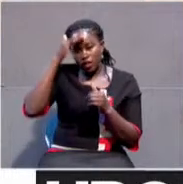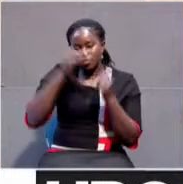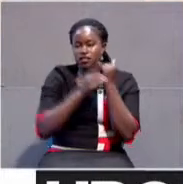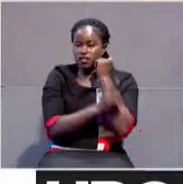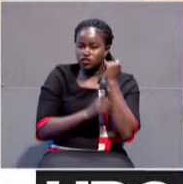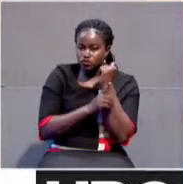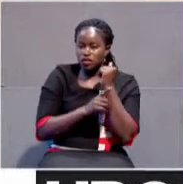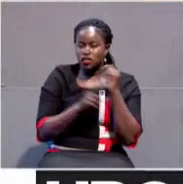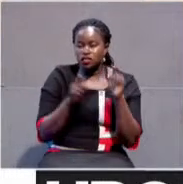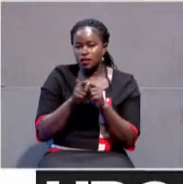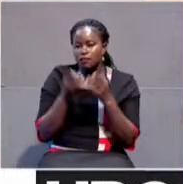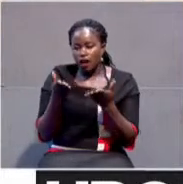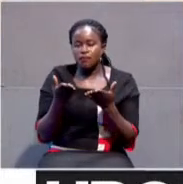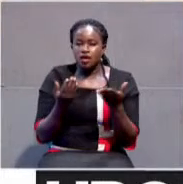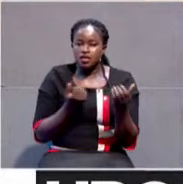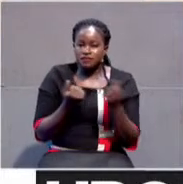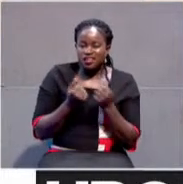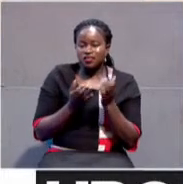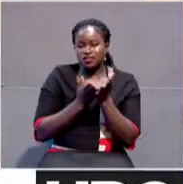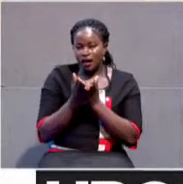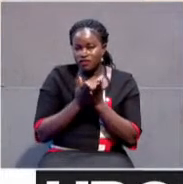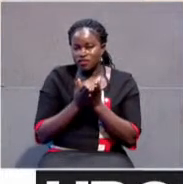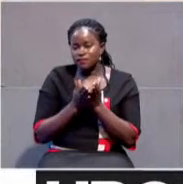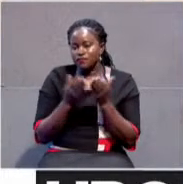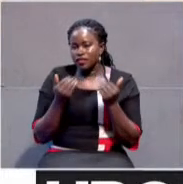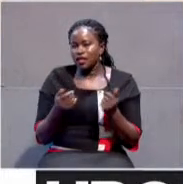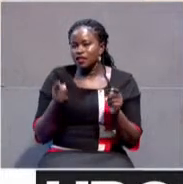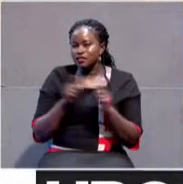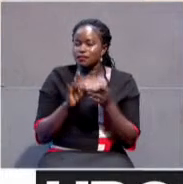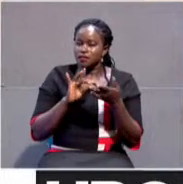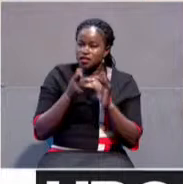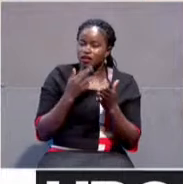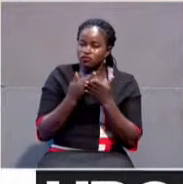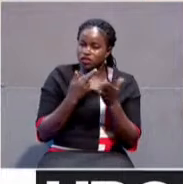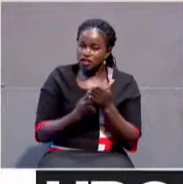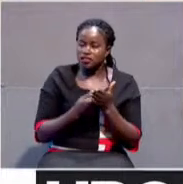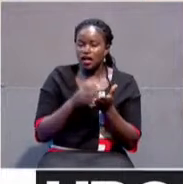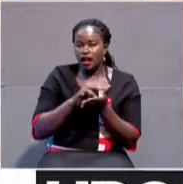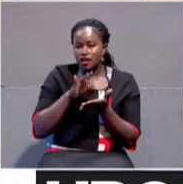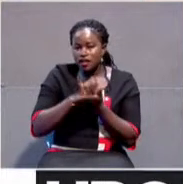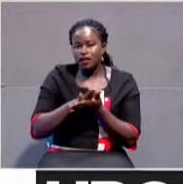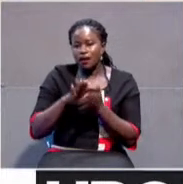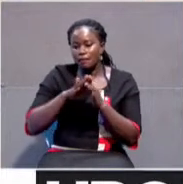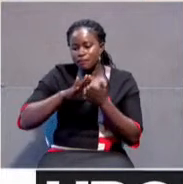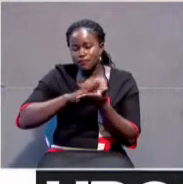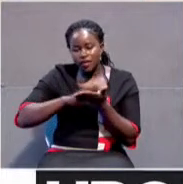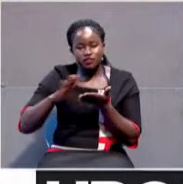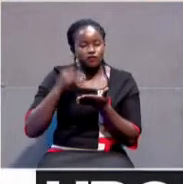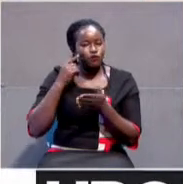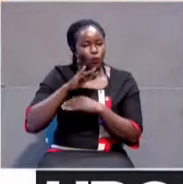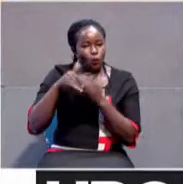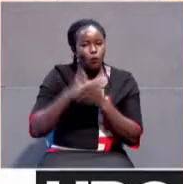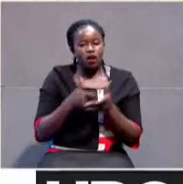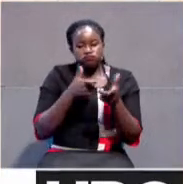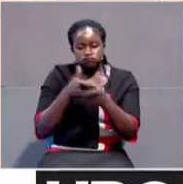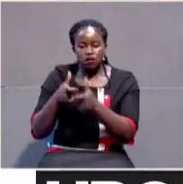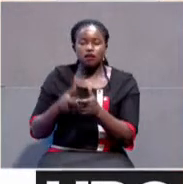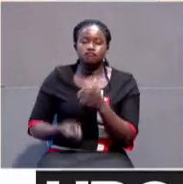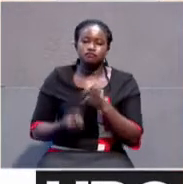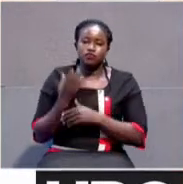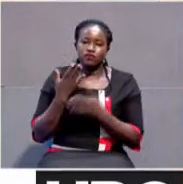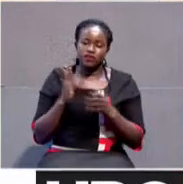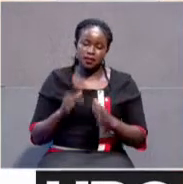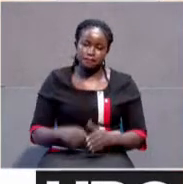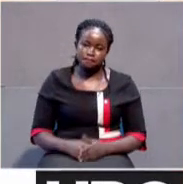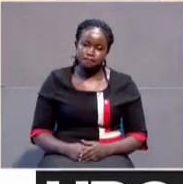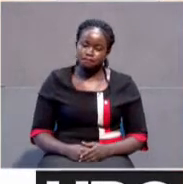canine services. An electronic register database of all firearms in Uganda has been established.